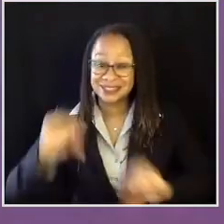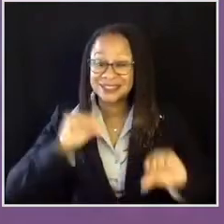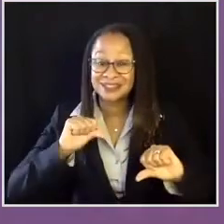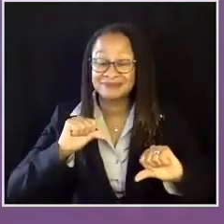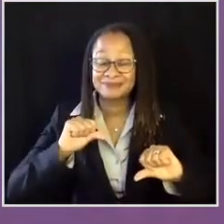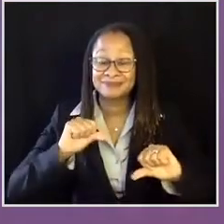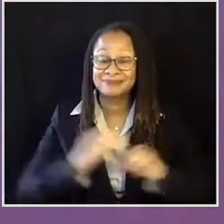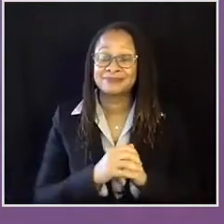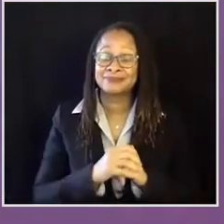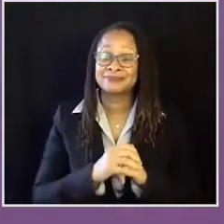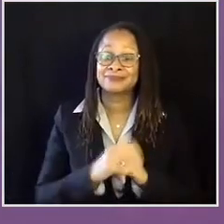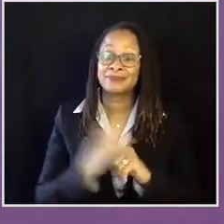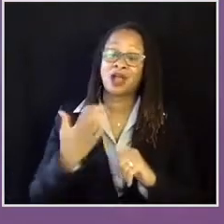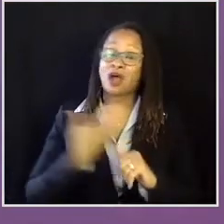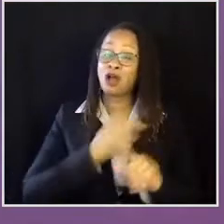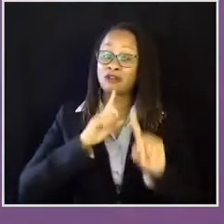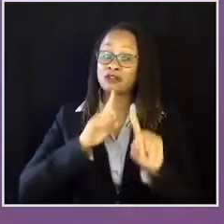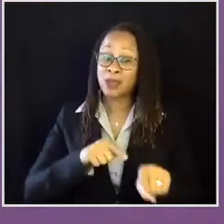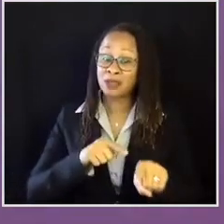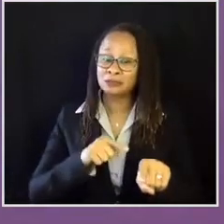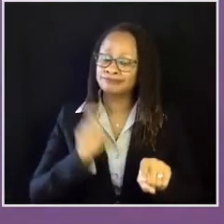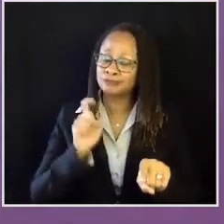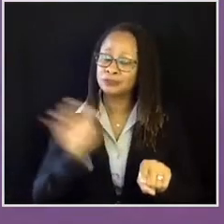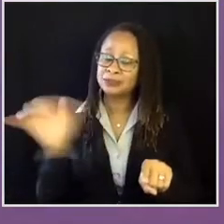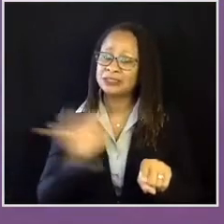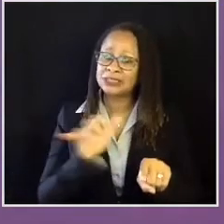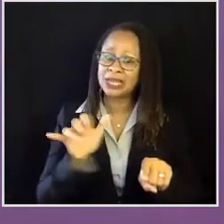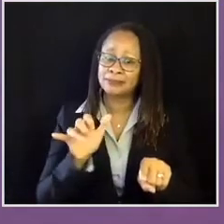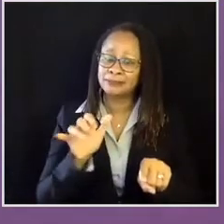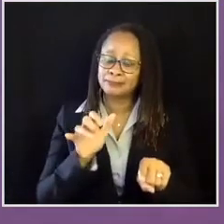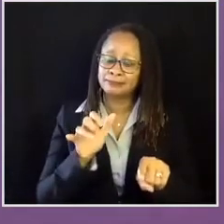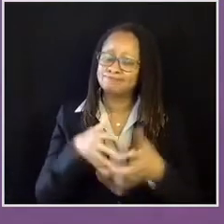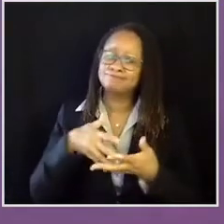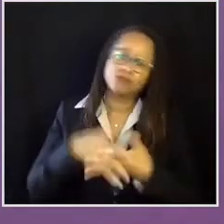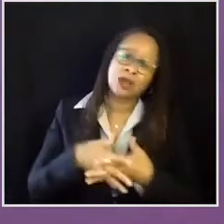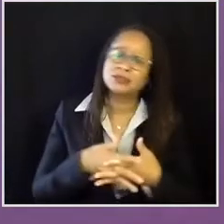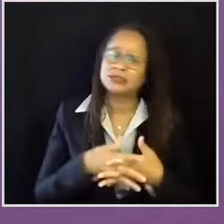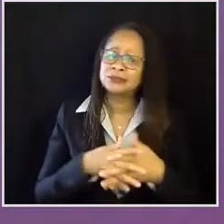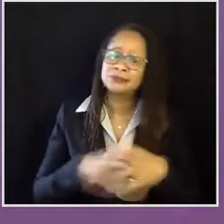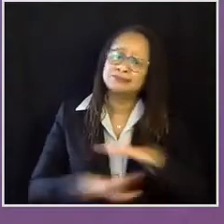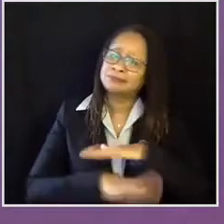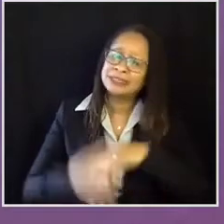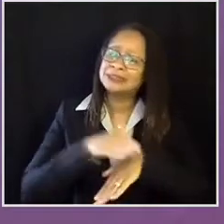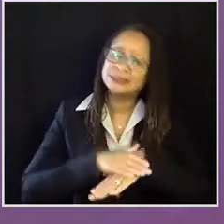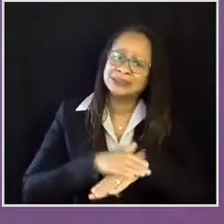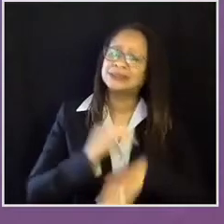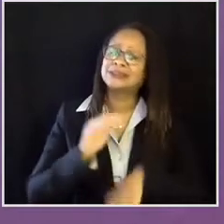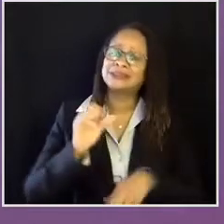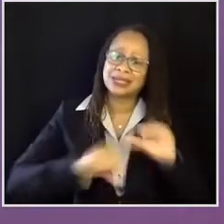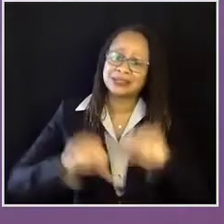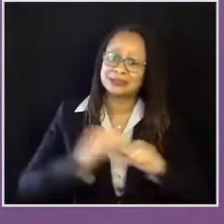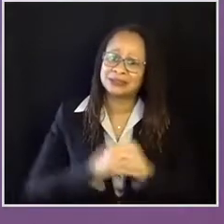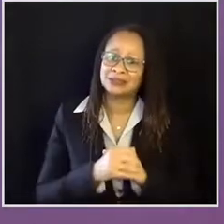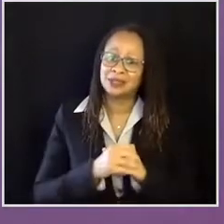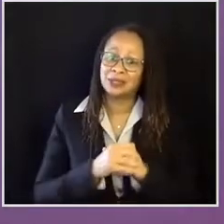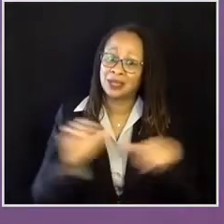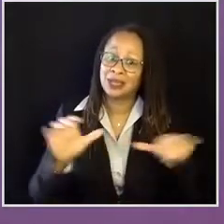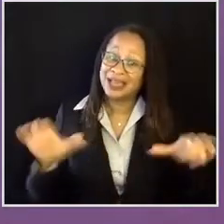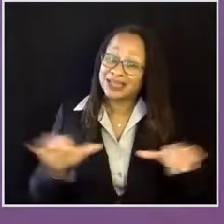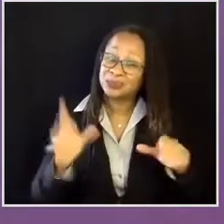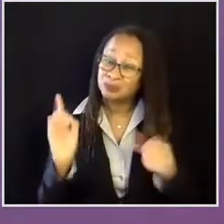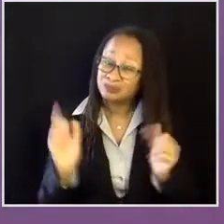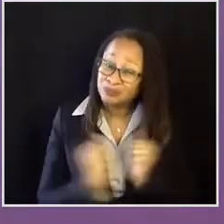our response should be the same, grounded in science. Acting together, all of